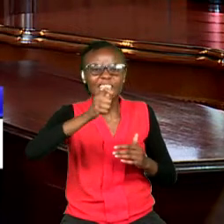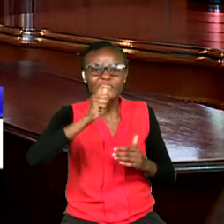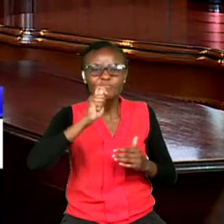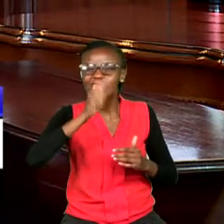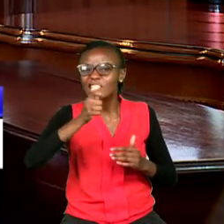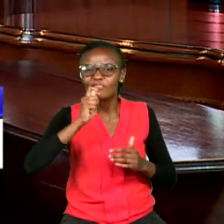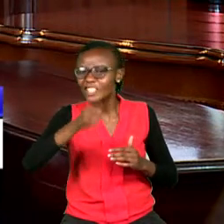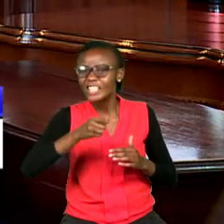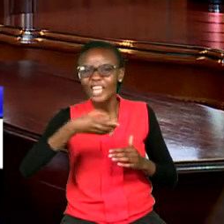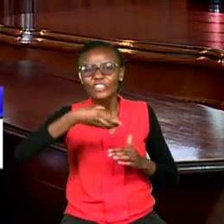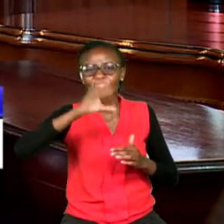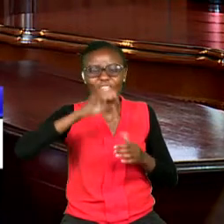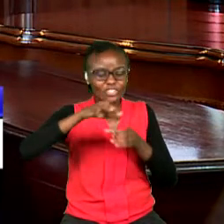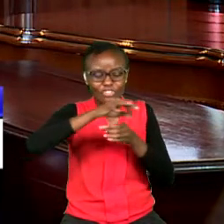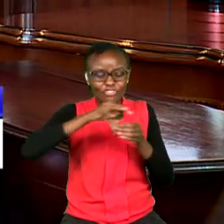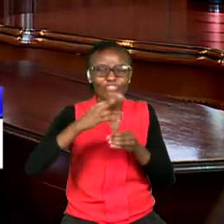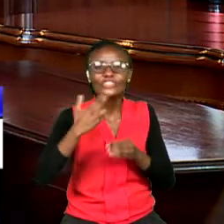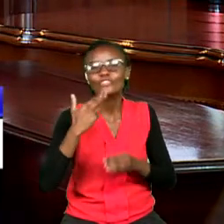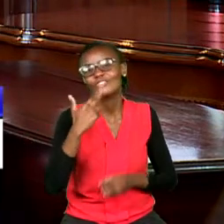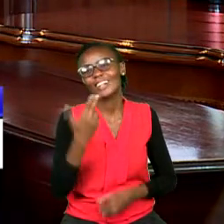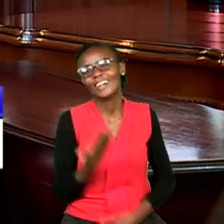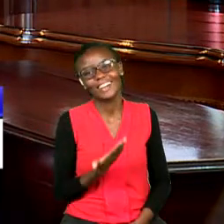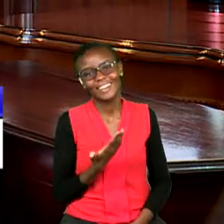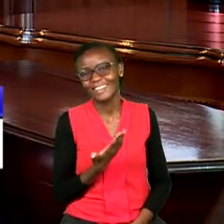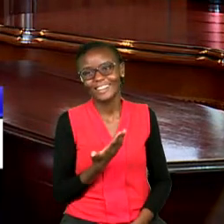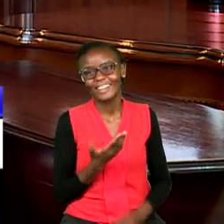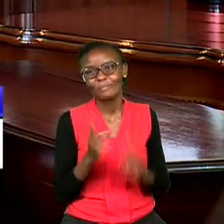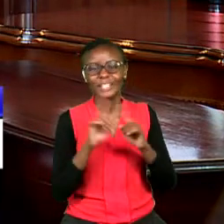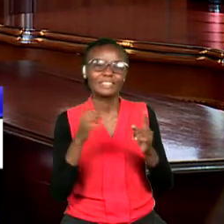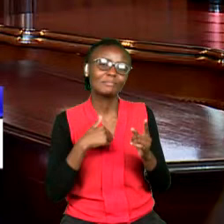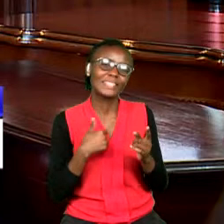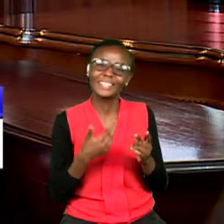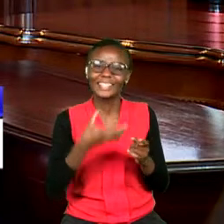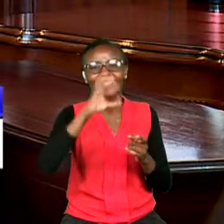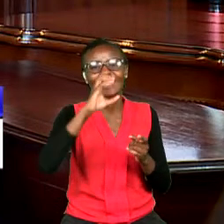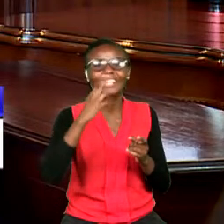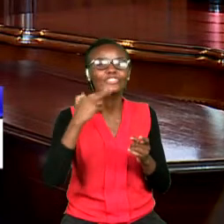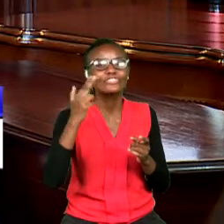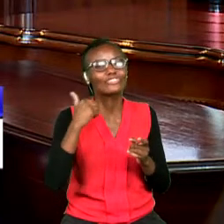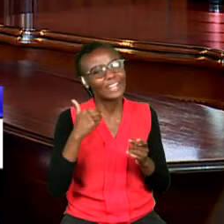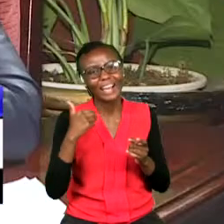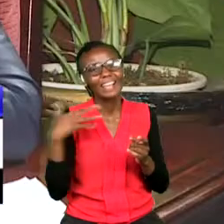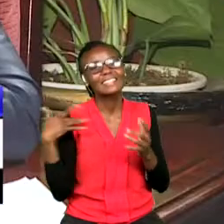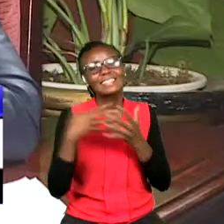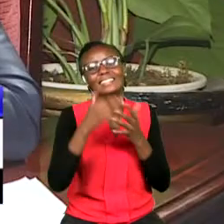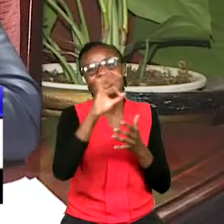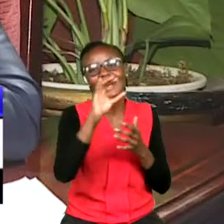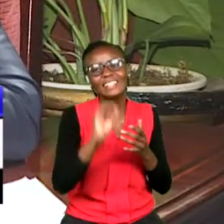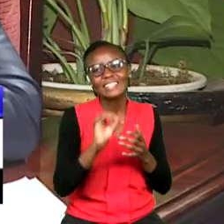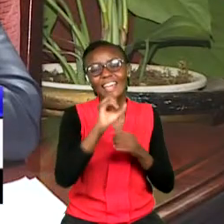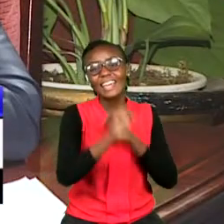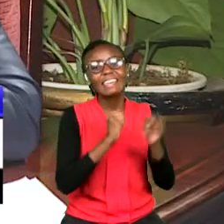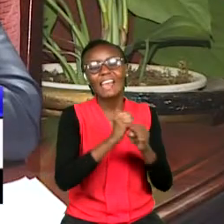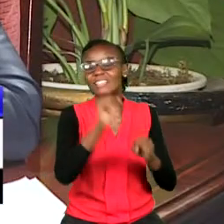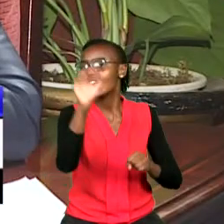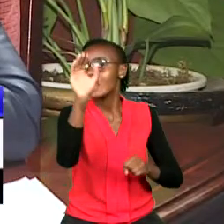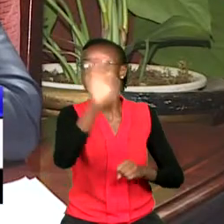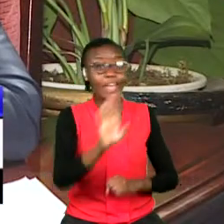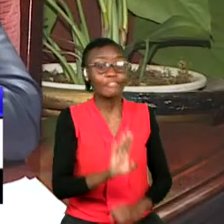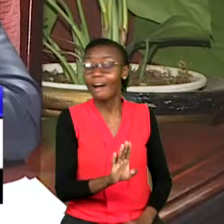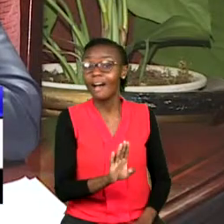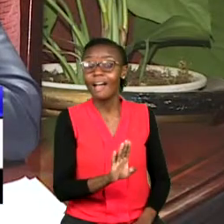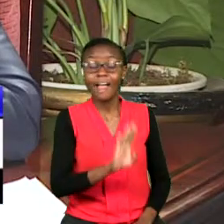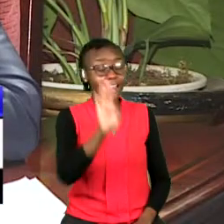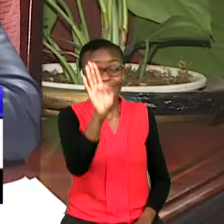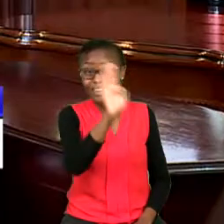to drink tea with sugar. I have not drank sugar for 30 years. I've not drank tea with